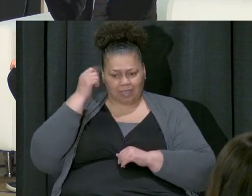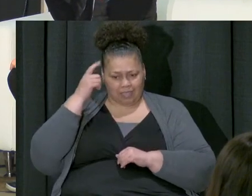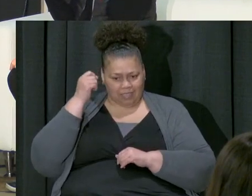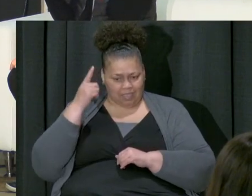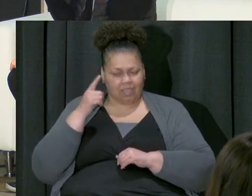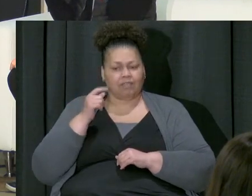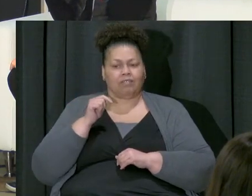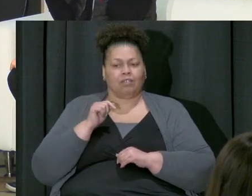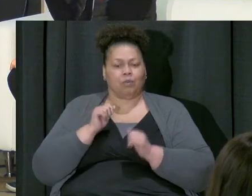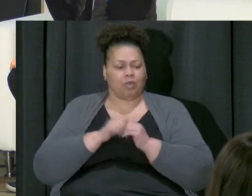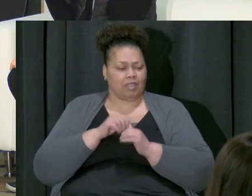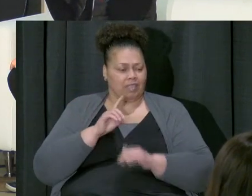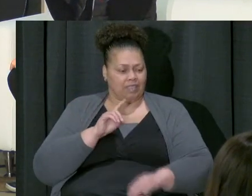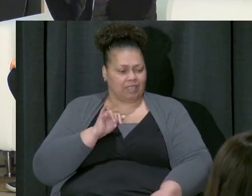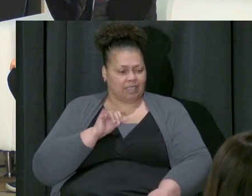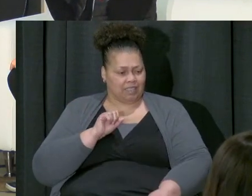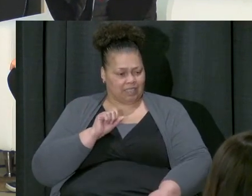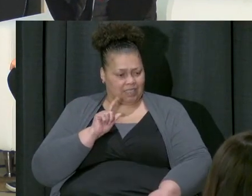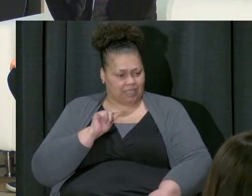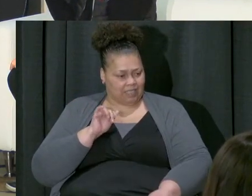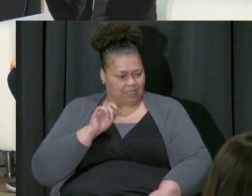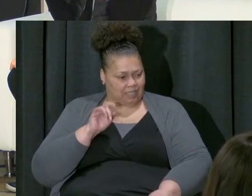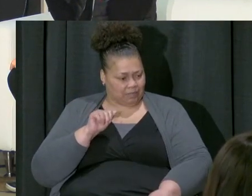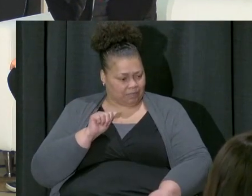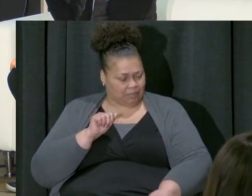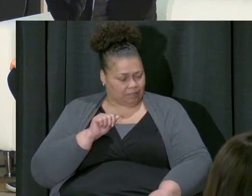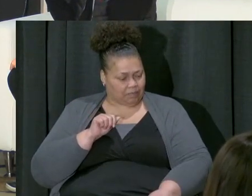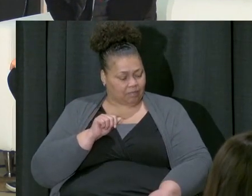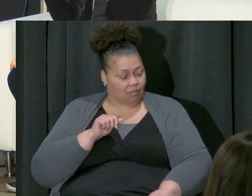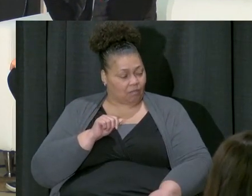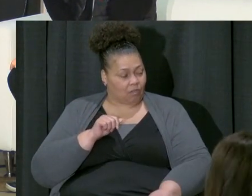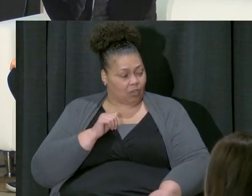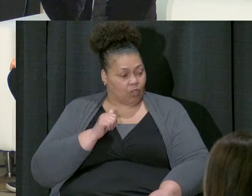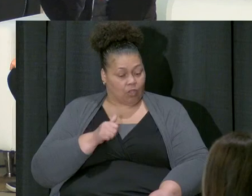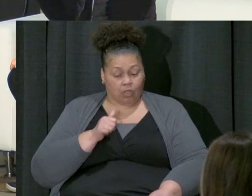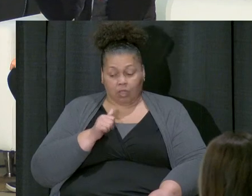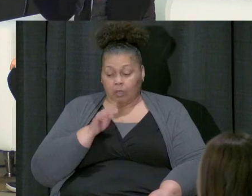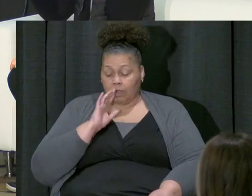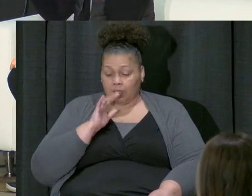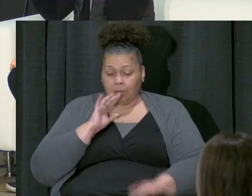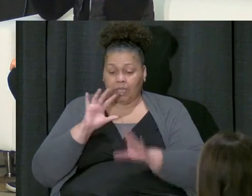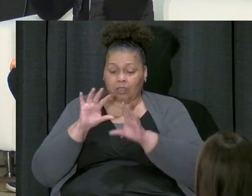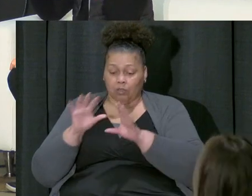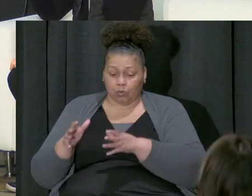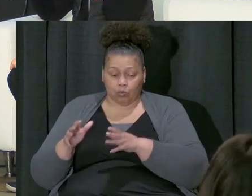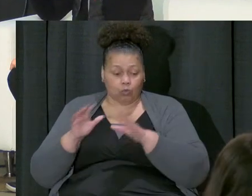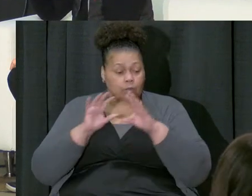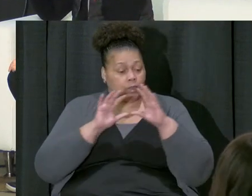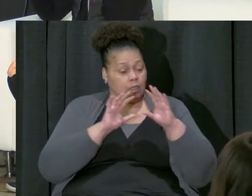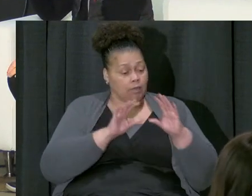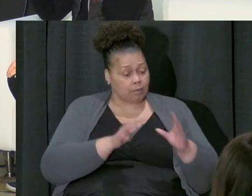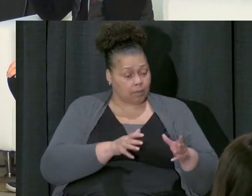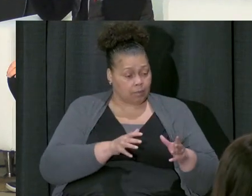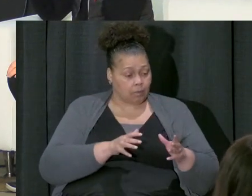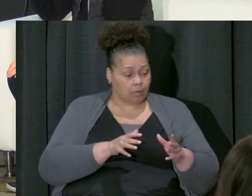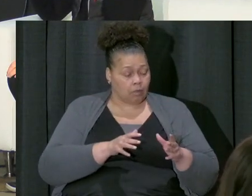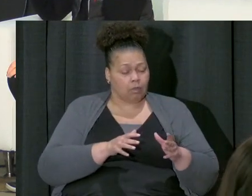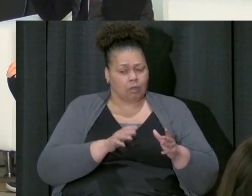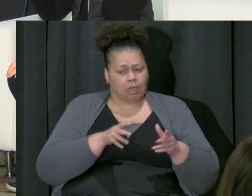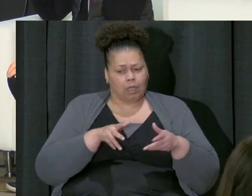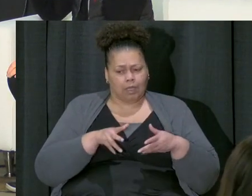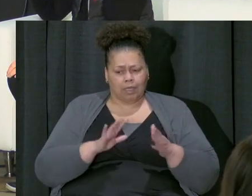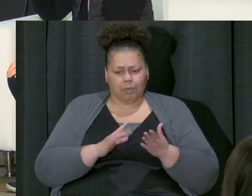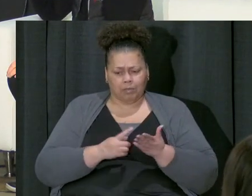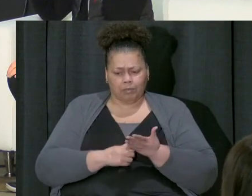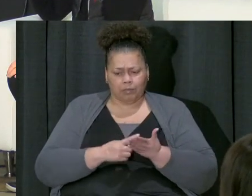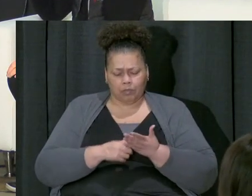Yeah. Good. Now, we've talked about, in essence, two groups of people. So let me tackle ones that I think is really important,